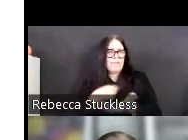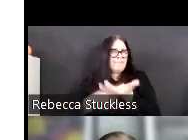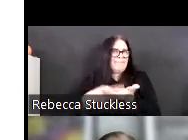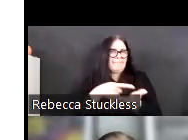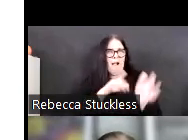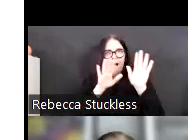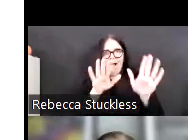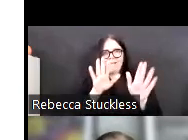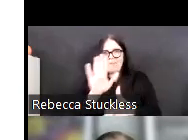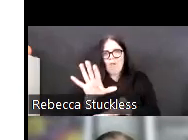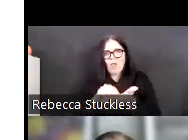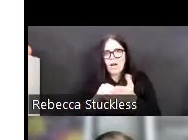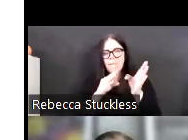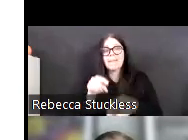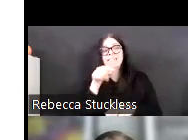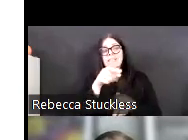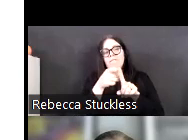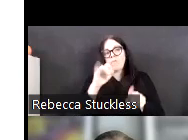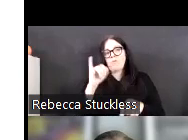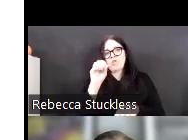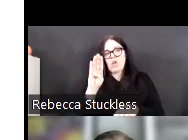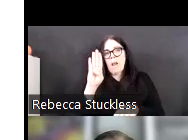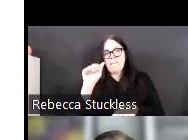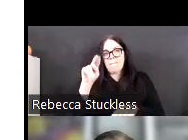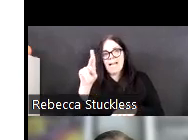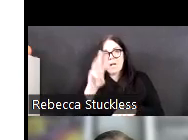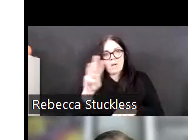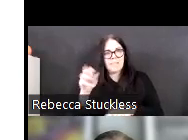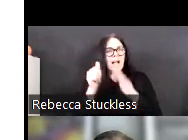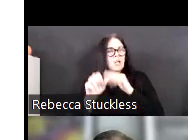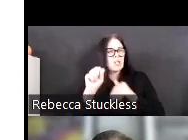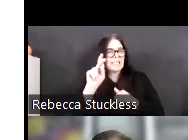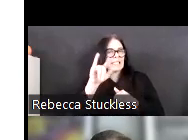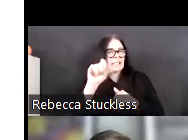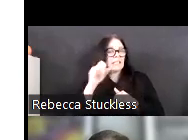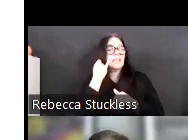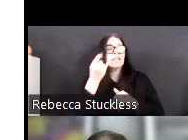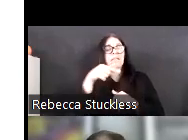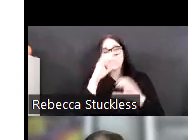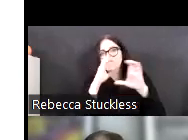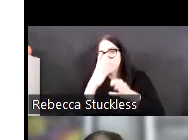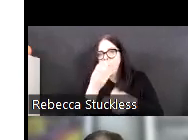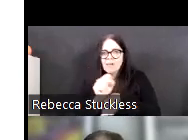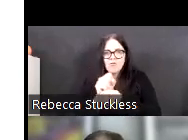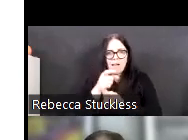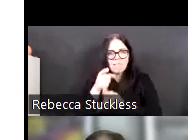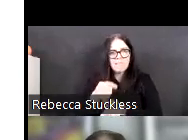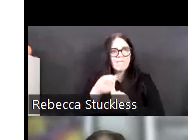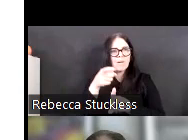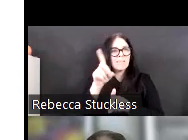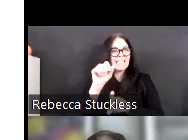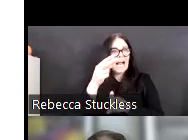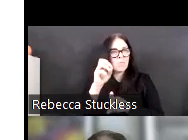development. This is from the Job Bank website under skills. If you were to search out a specific job from the dashboard and